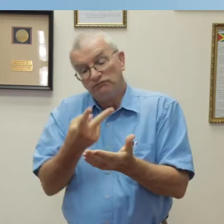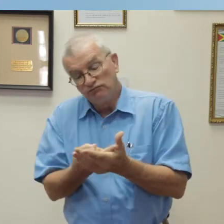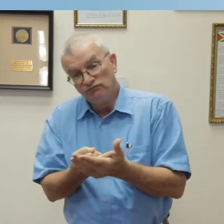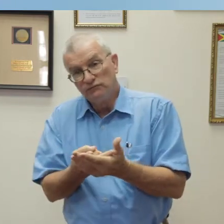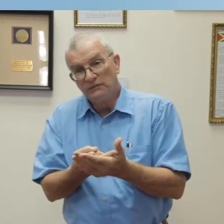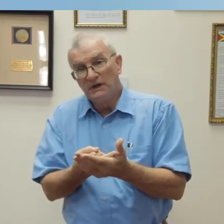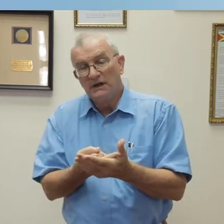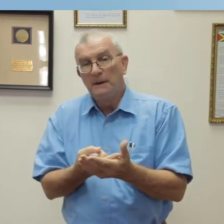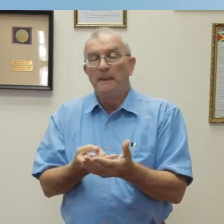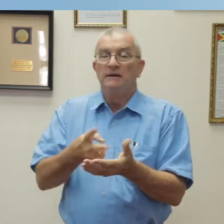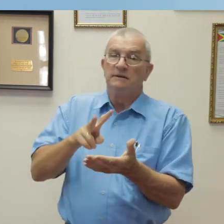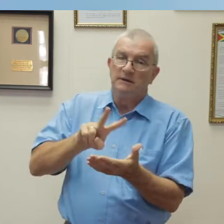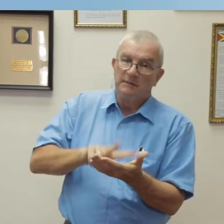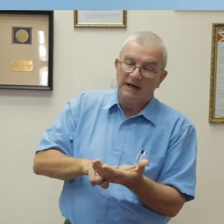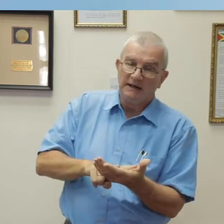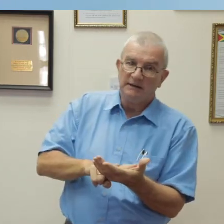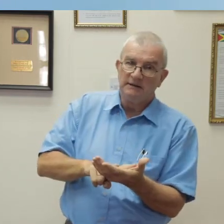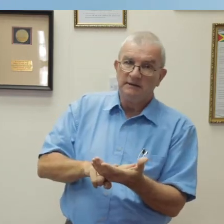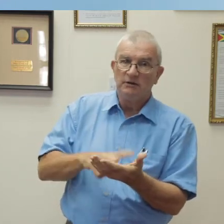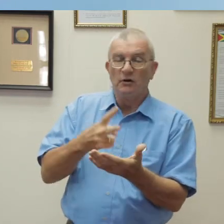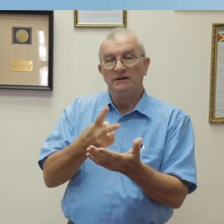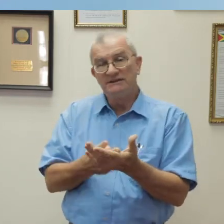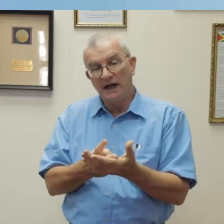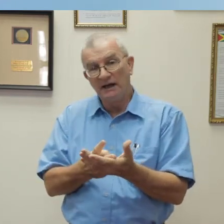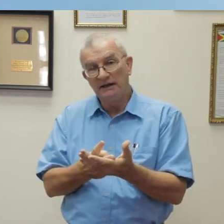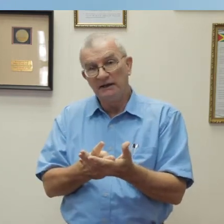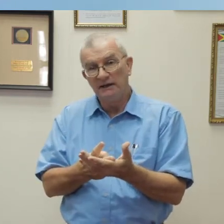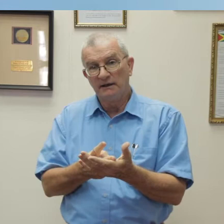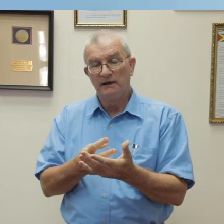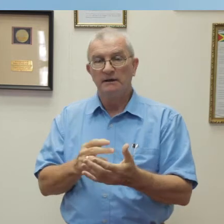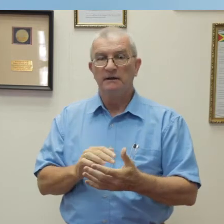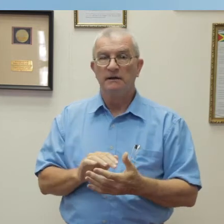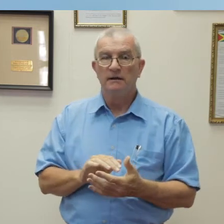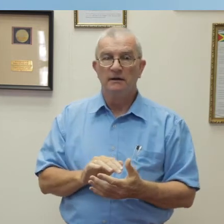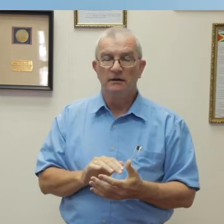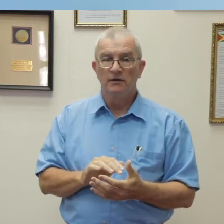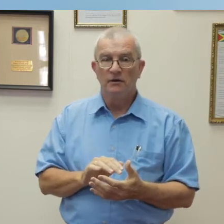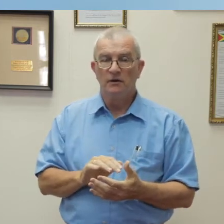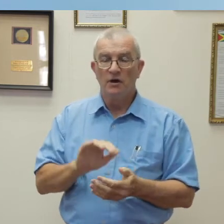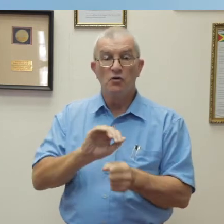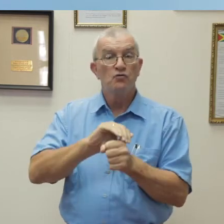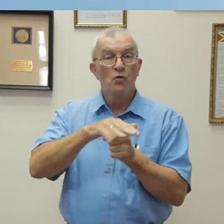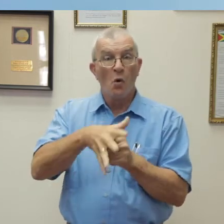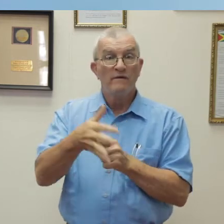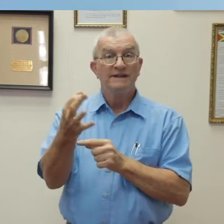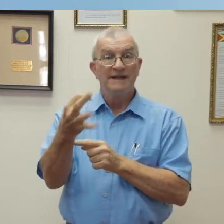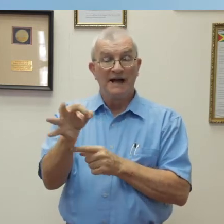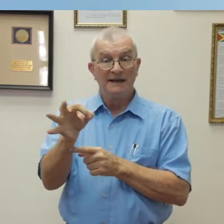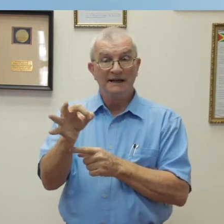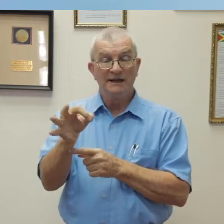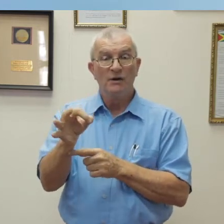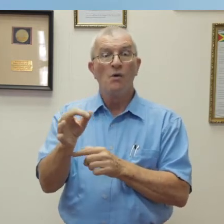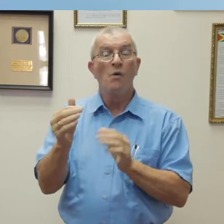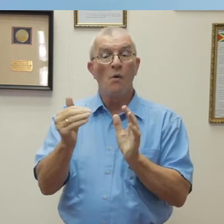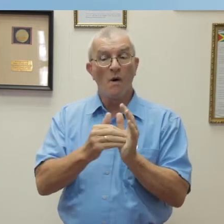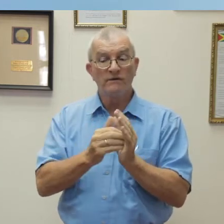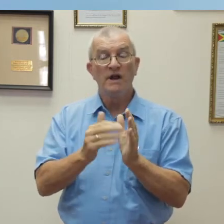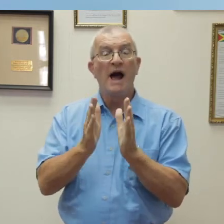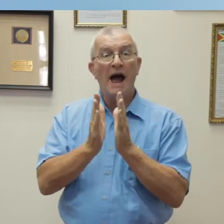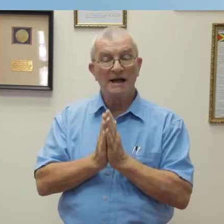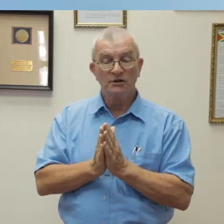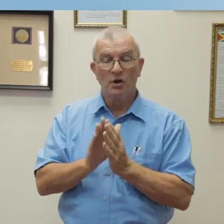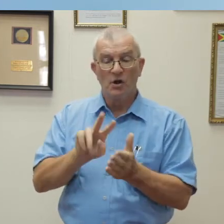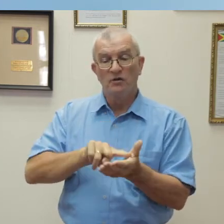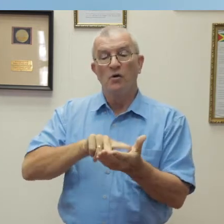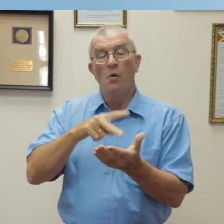back, sometimes onto the side. But in COVID-19, often they are asked to lie on their